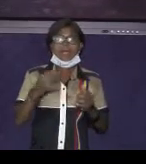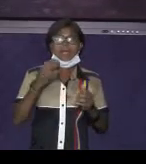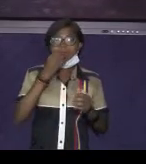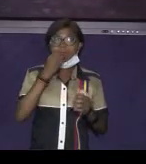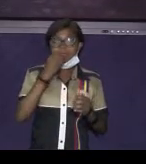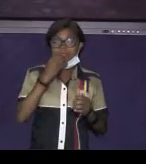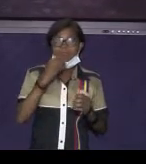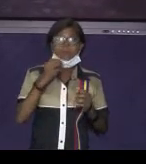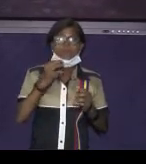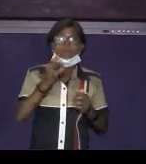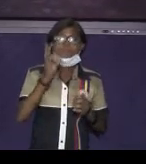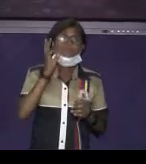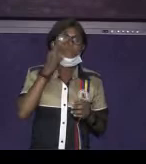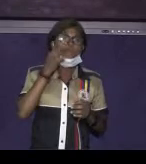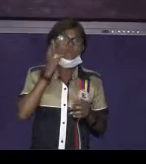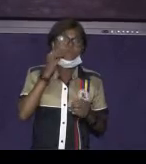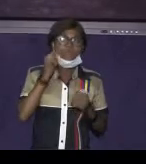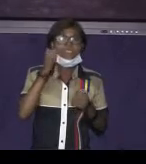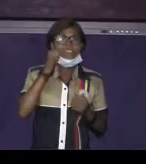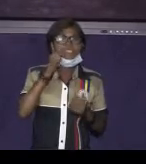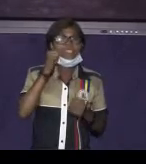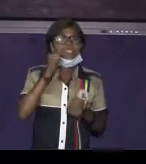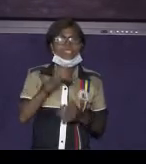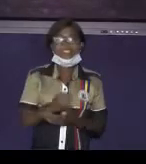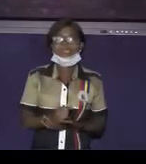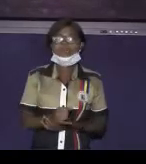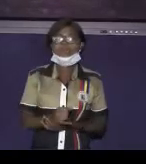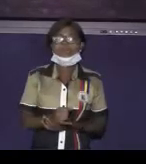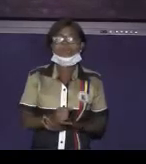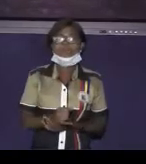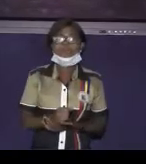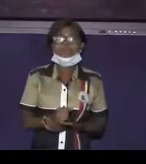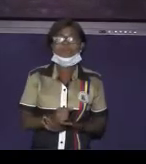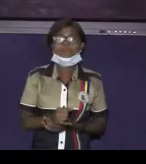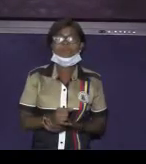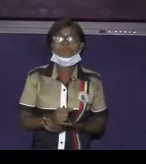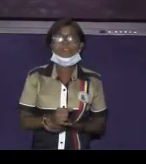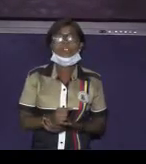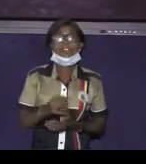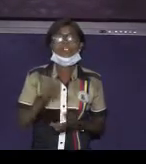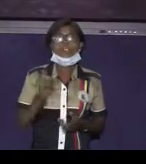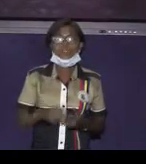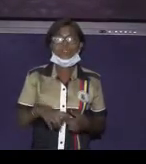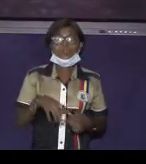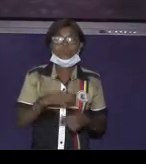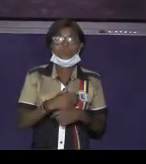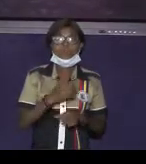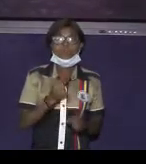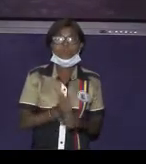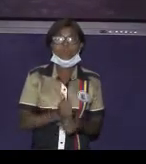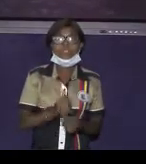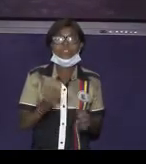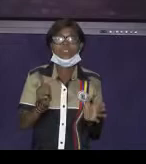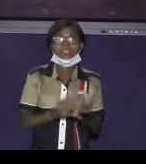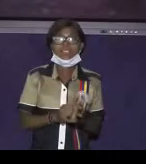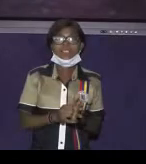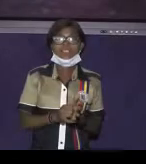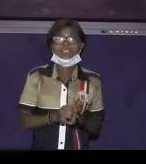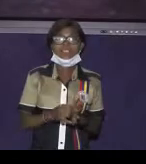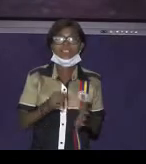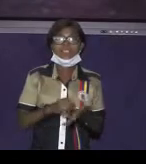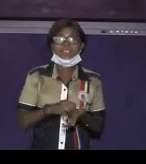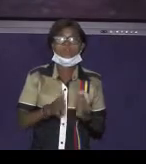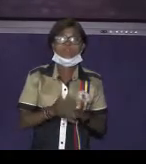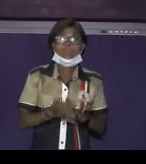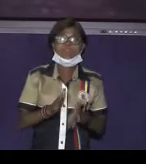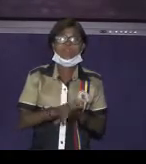daily. I eat fruit daily. To make a negative sentence out of that affirmative sentence, it